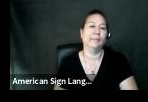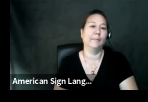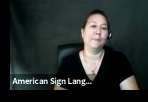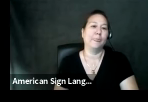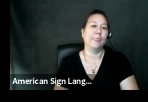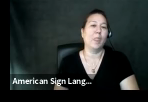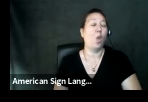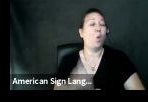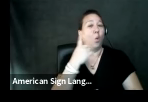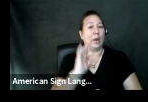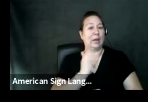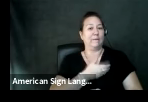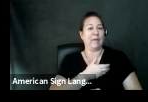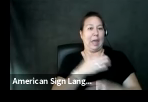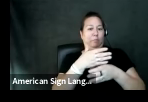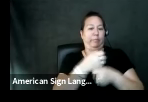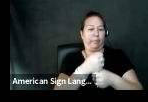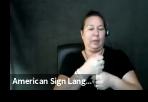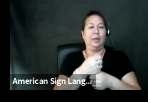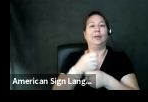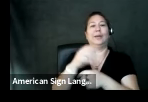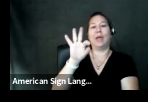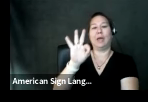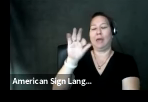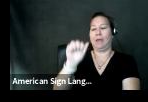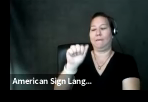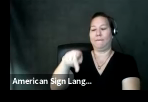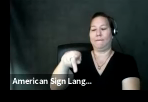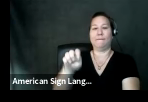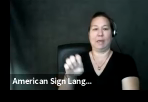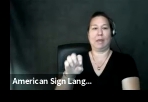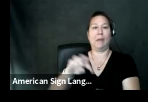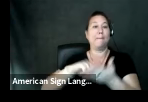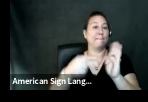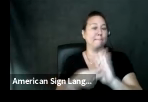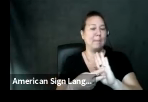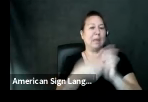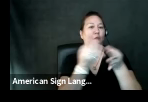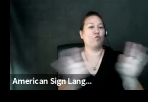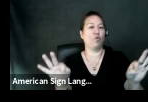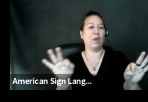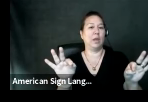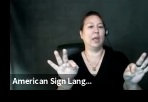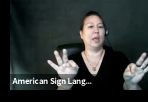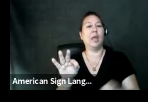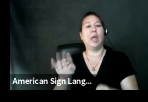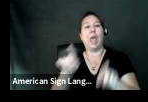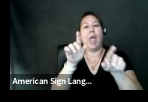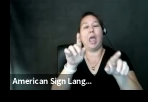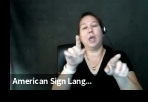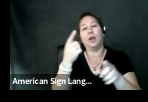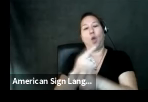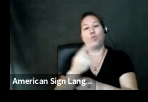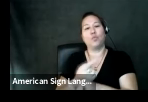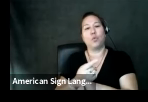One of our acronyms is FAPE, Free and Appropriate Public Education. You will often hear this being